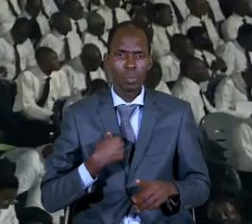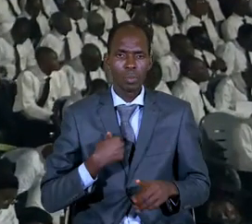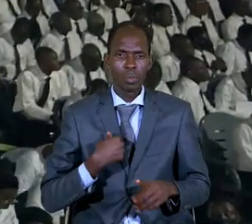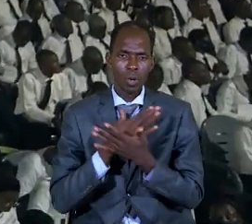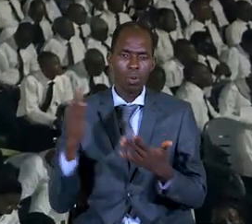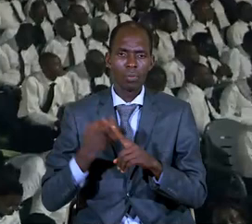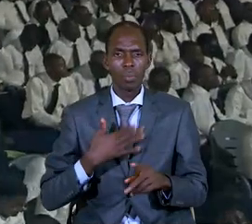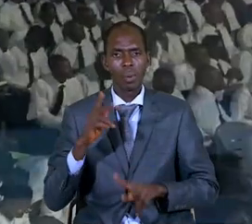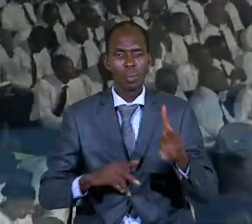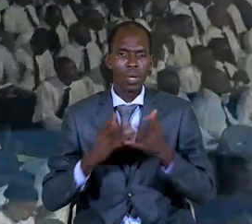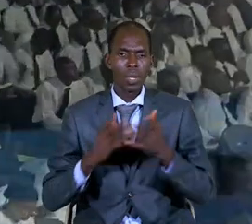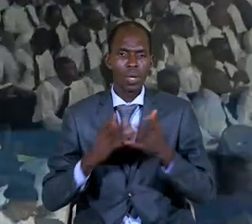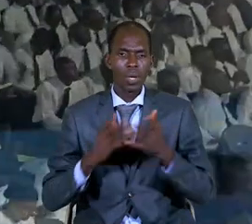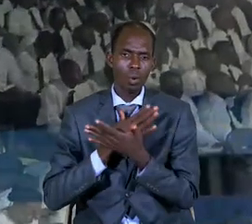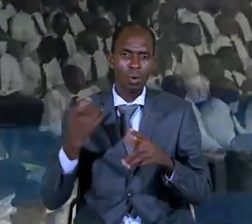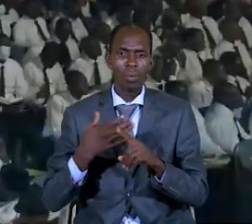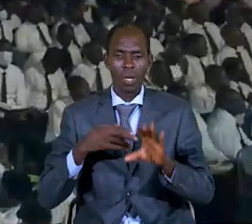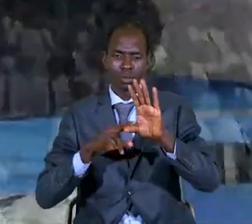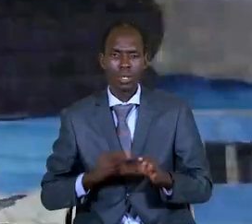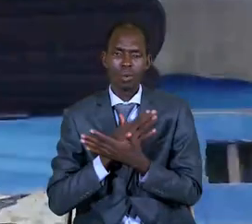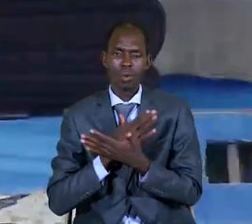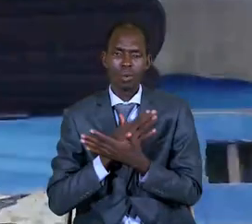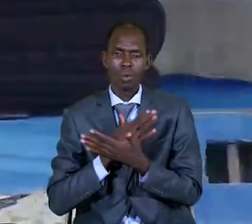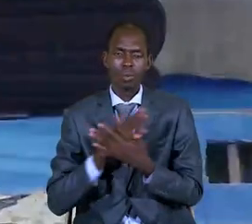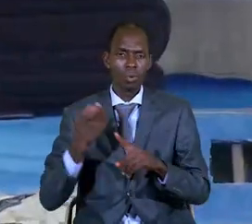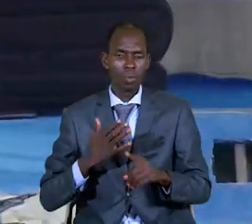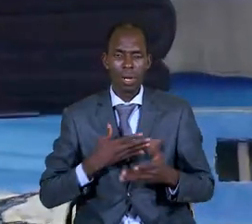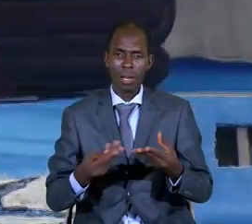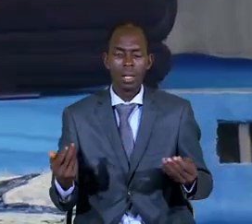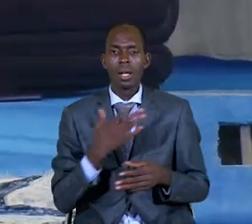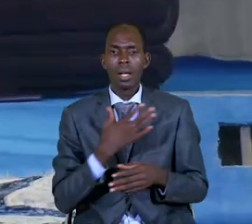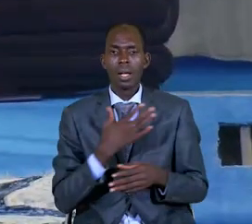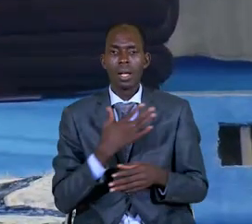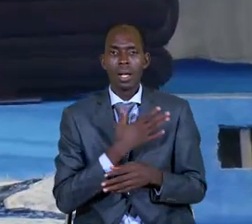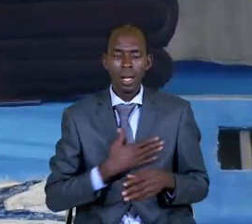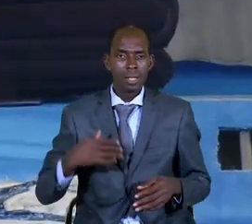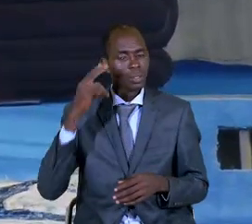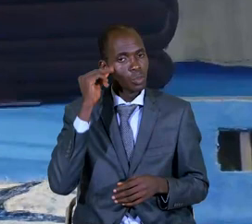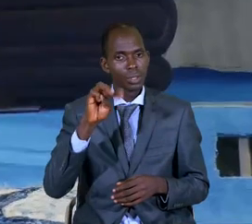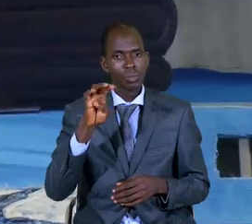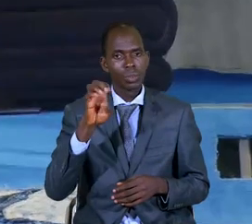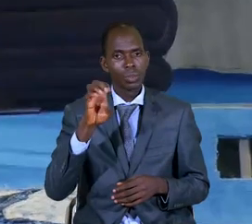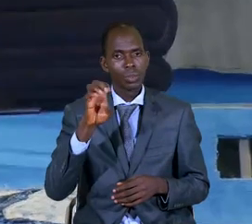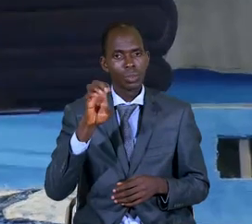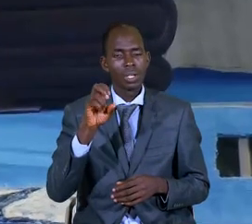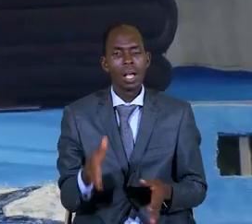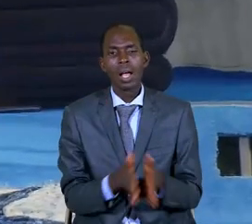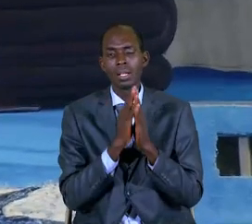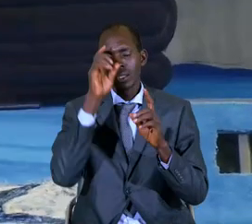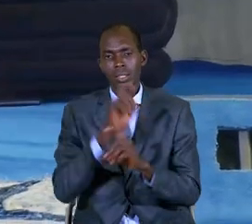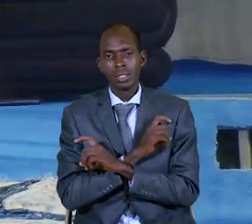my throne, away from our land. And Moses asked him a question and